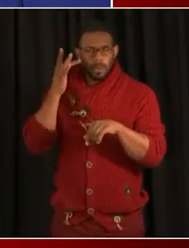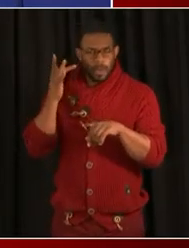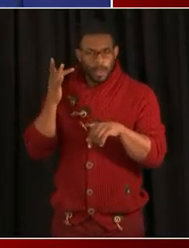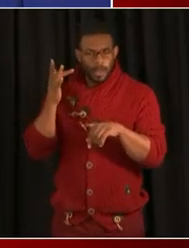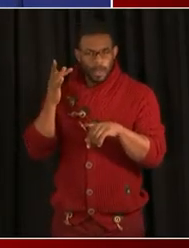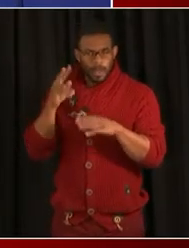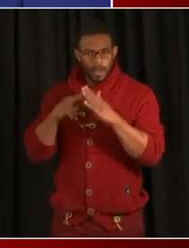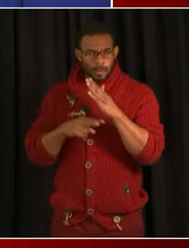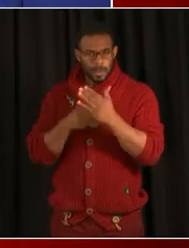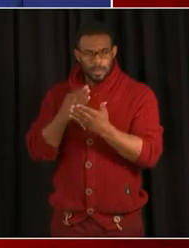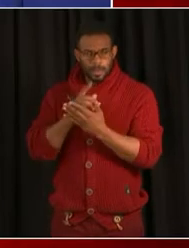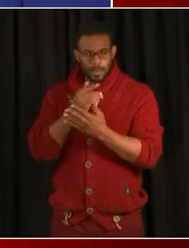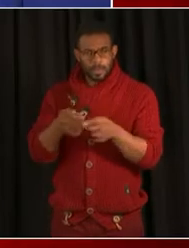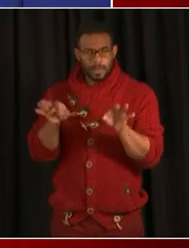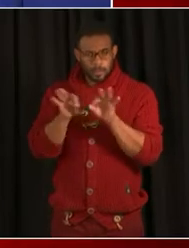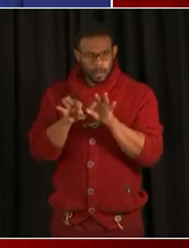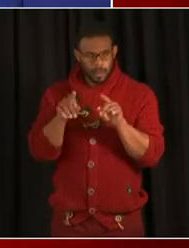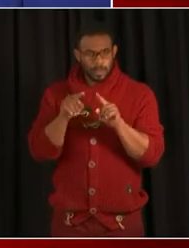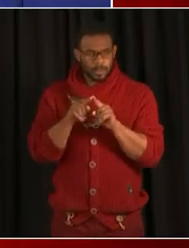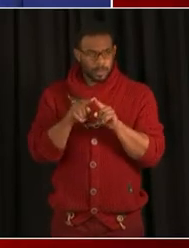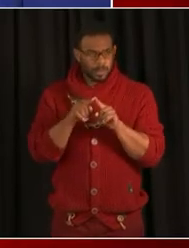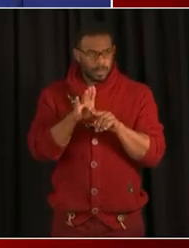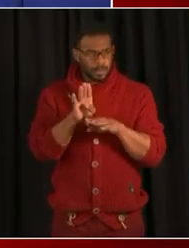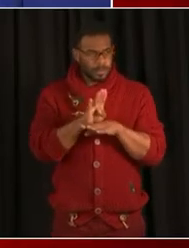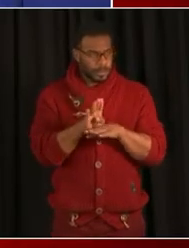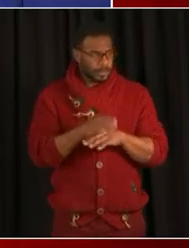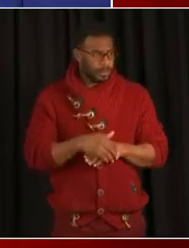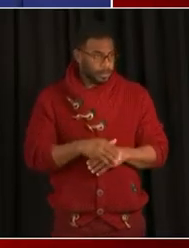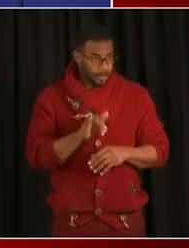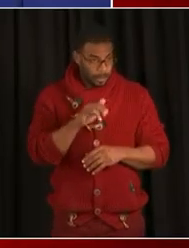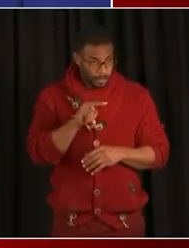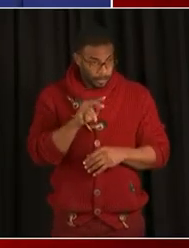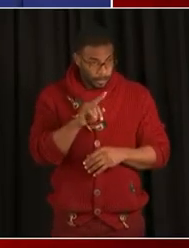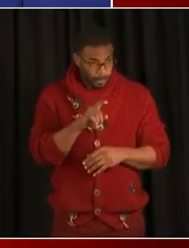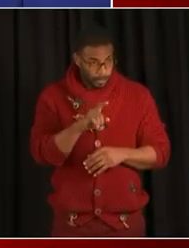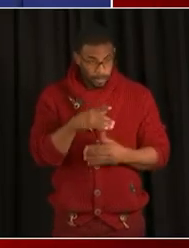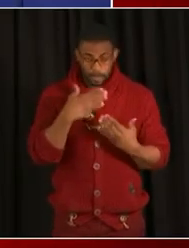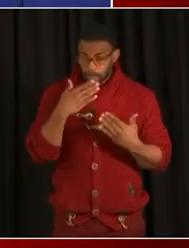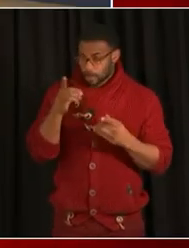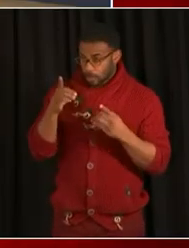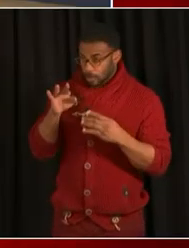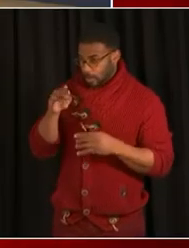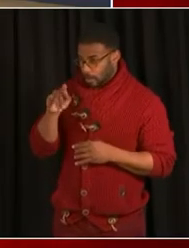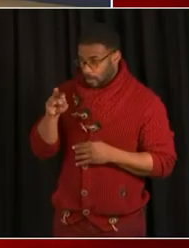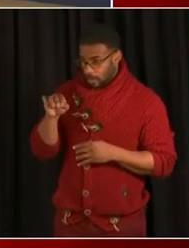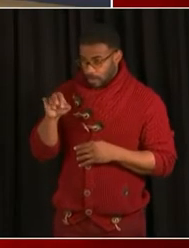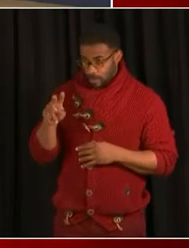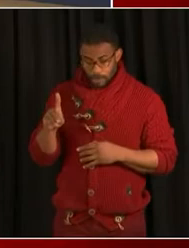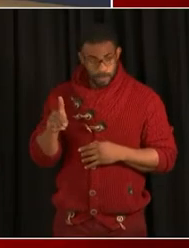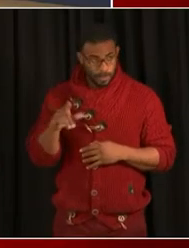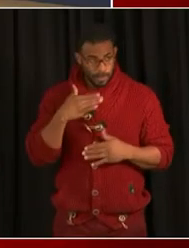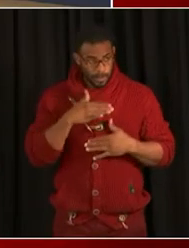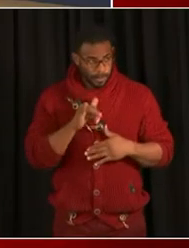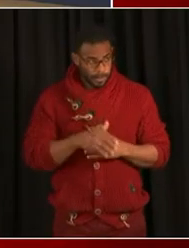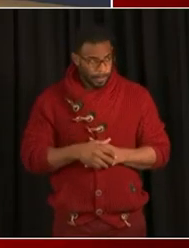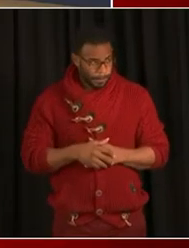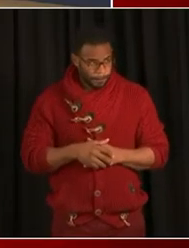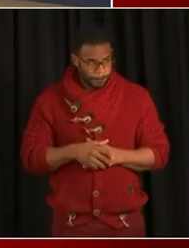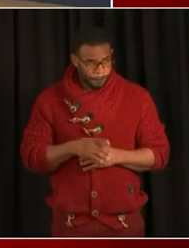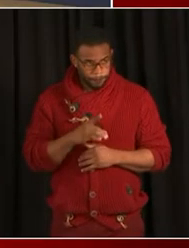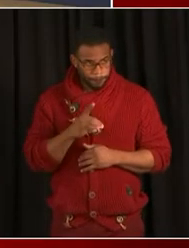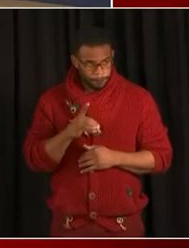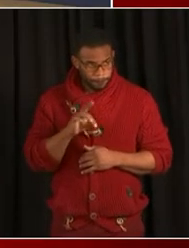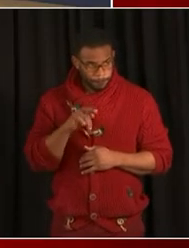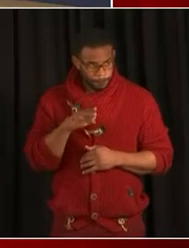why the Bridge Fund is important to his business. Ian? Thank you, Director Townsend. I appreciate that.